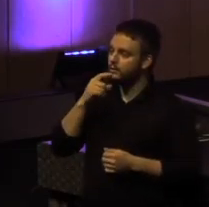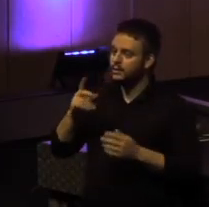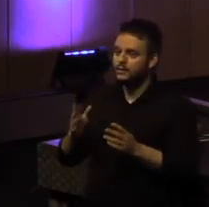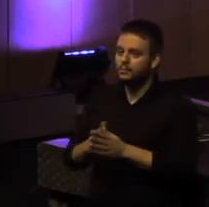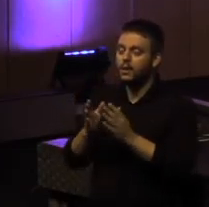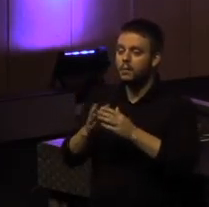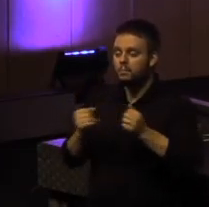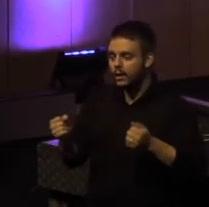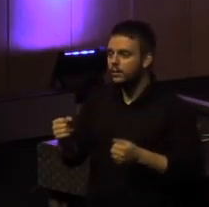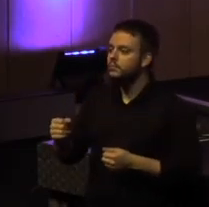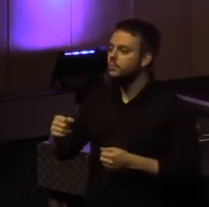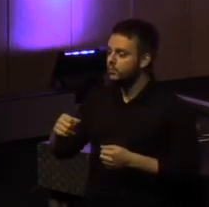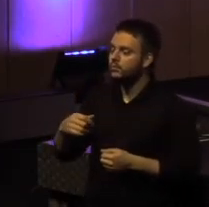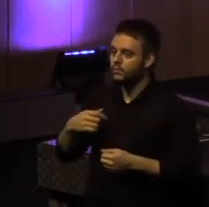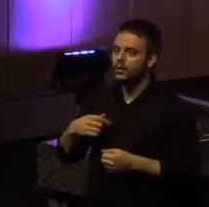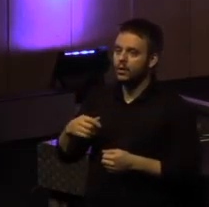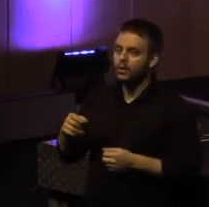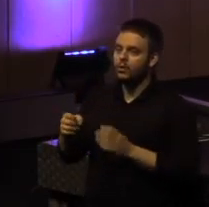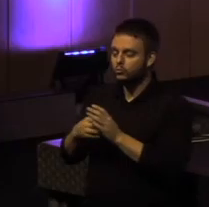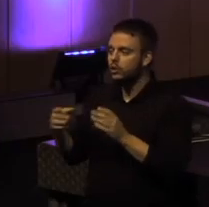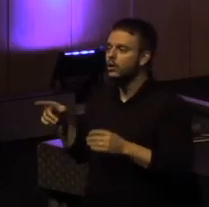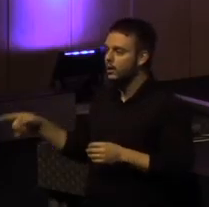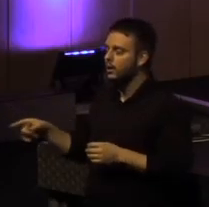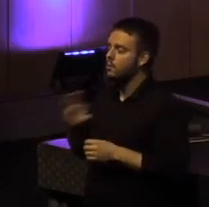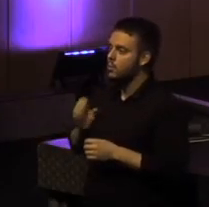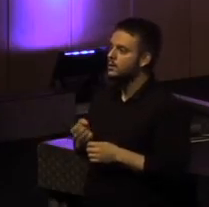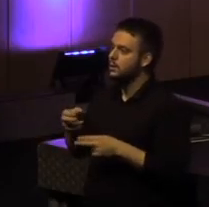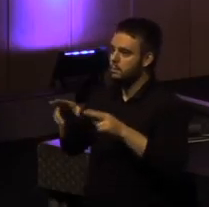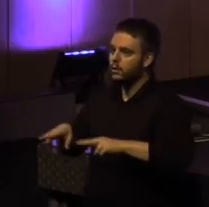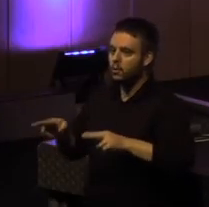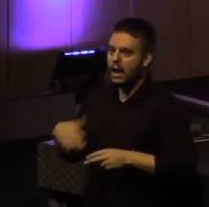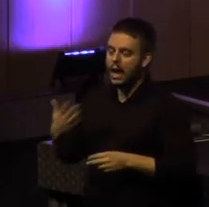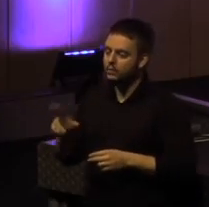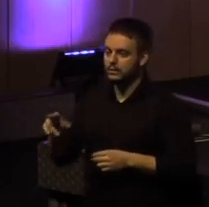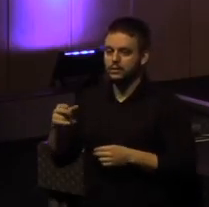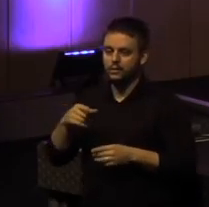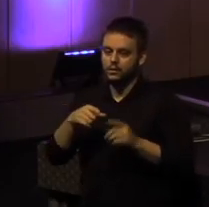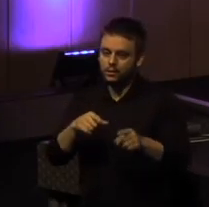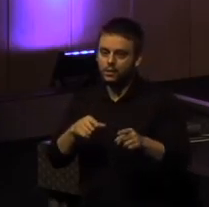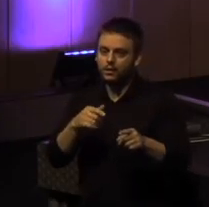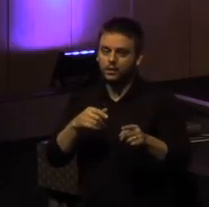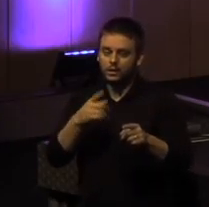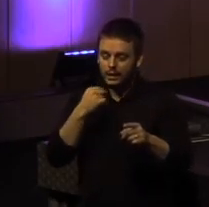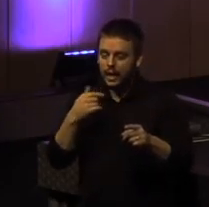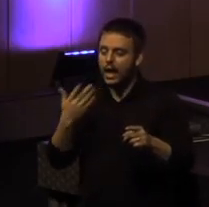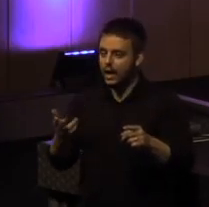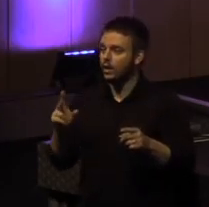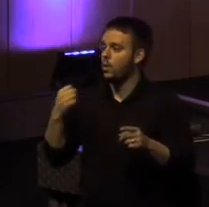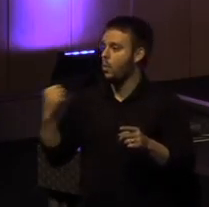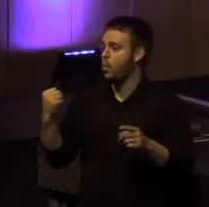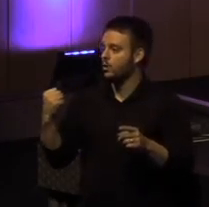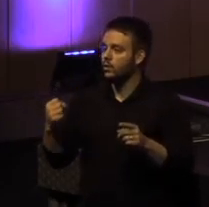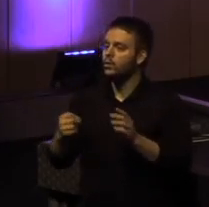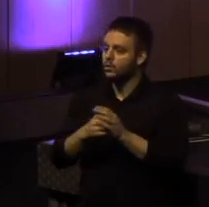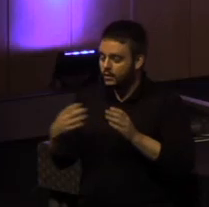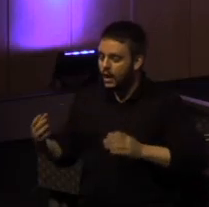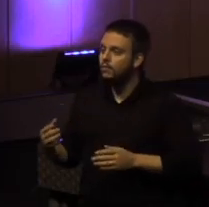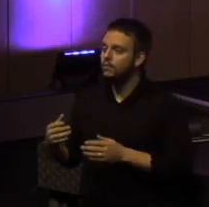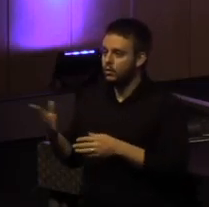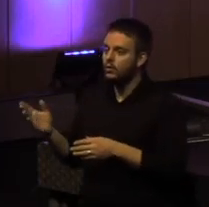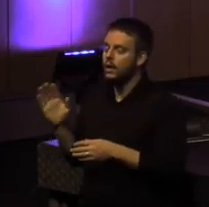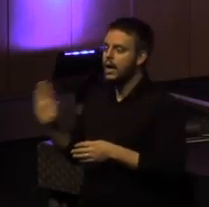of the complex, to get out of North County. Somebody has to take their hat off. Somebody needs to lay down in the back. It can't look like there's